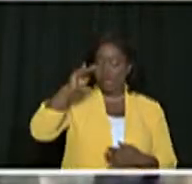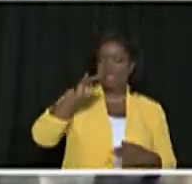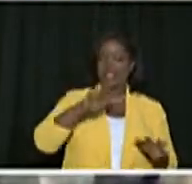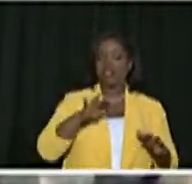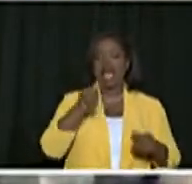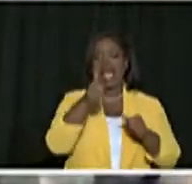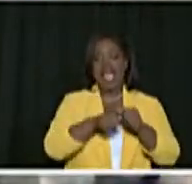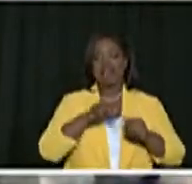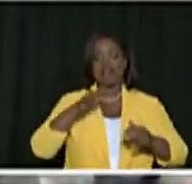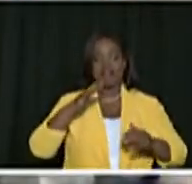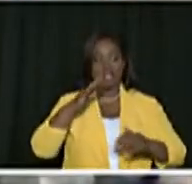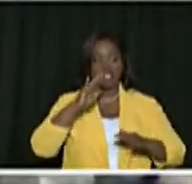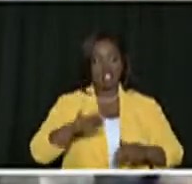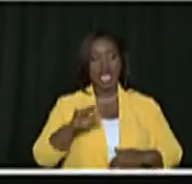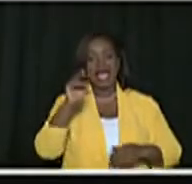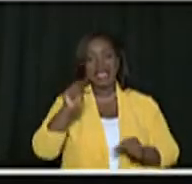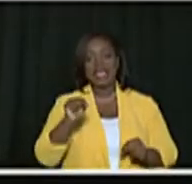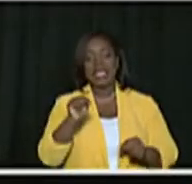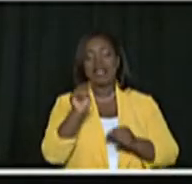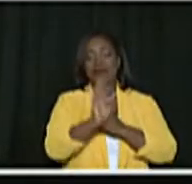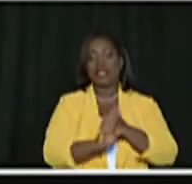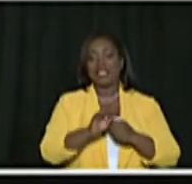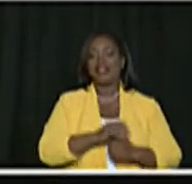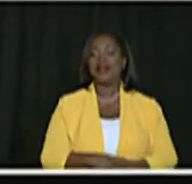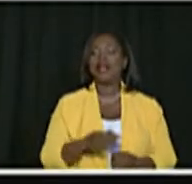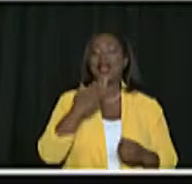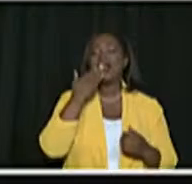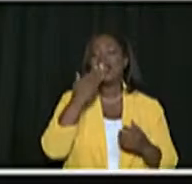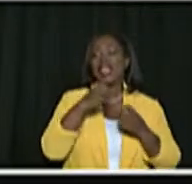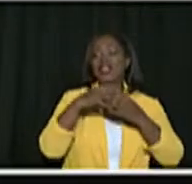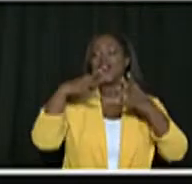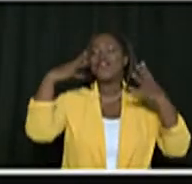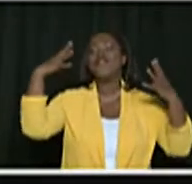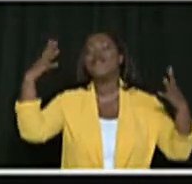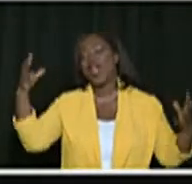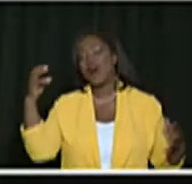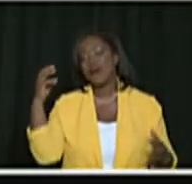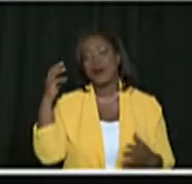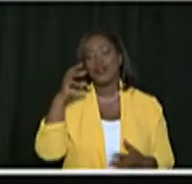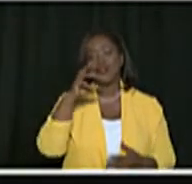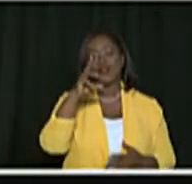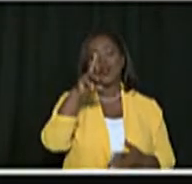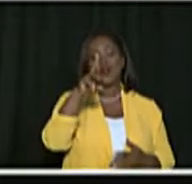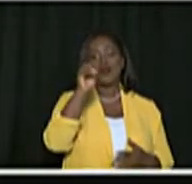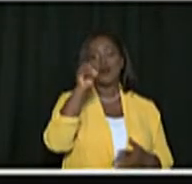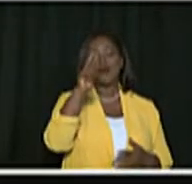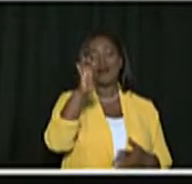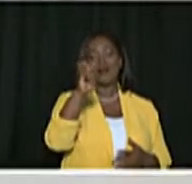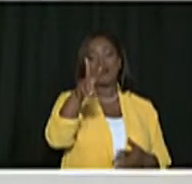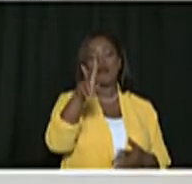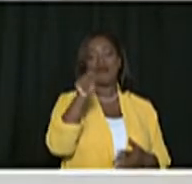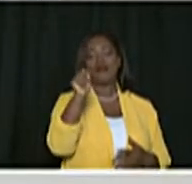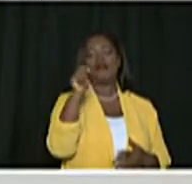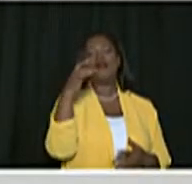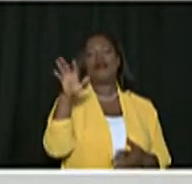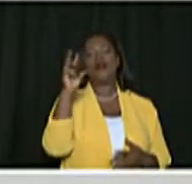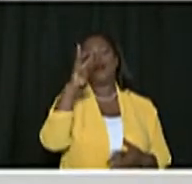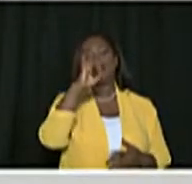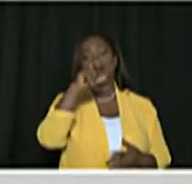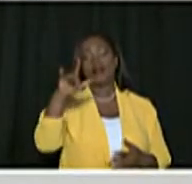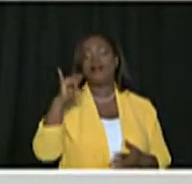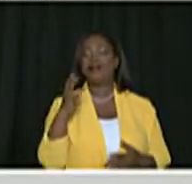home. Thank you very much, Robert Williams. As we close, we would like to thank you very